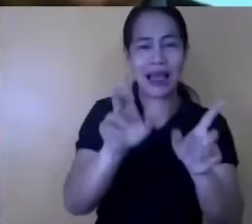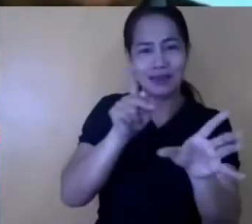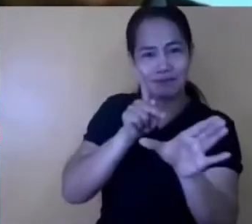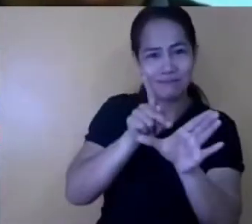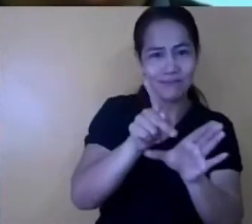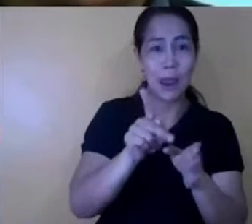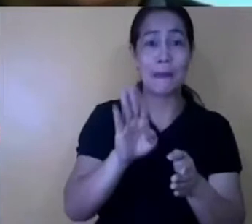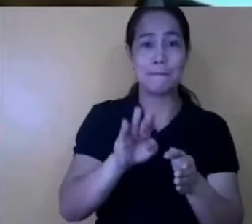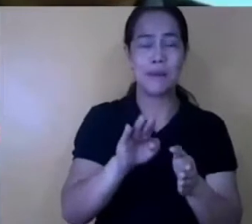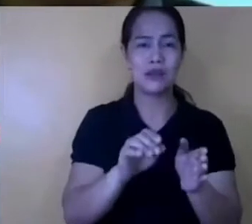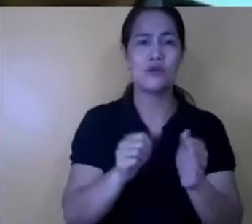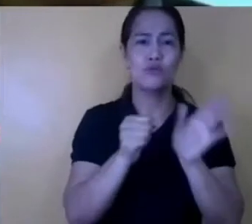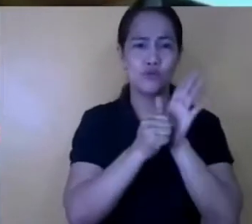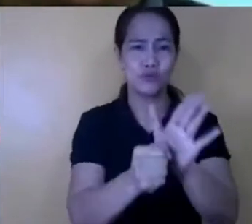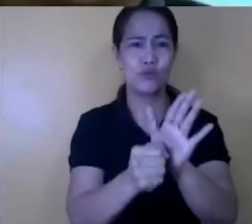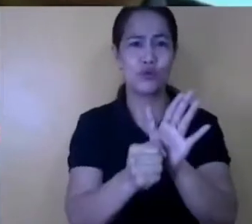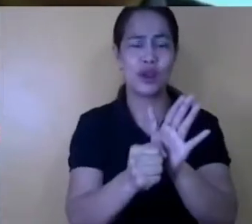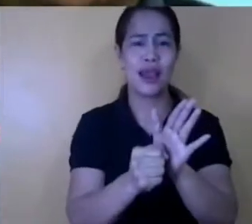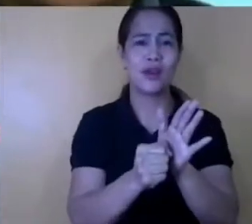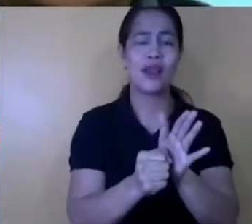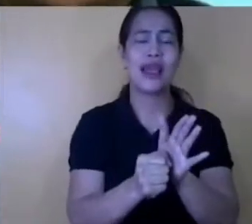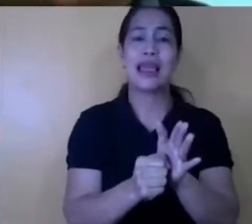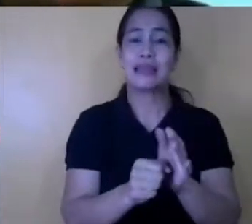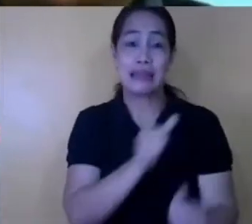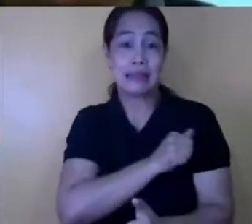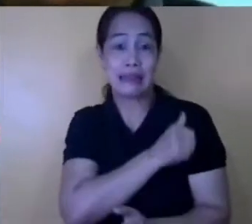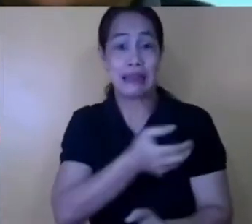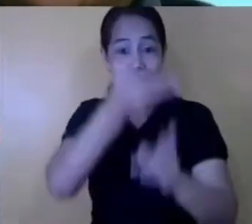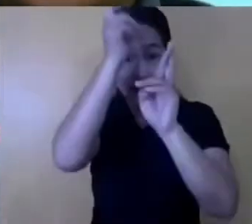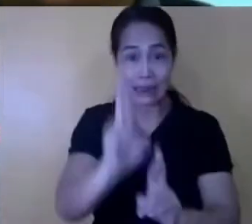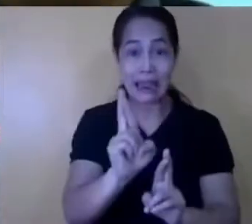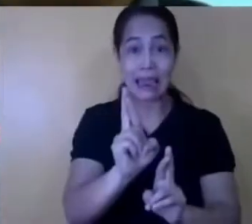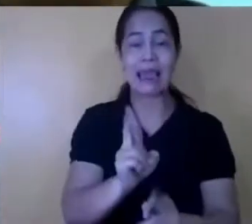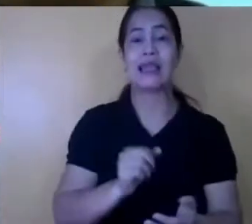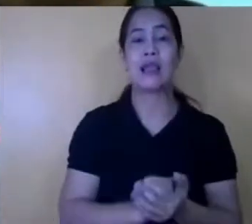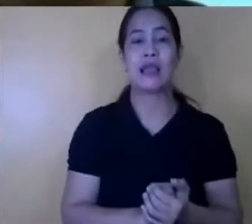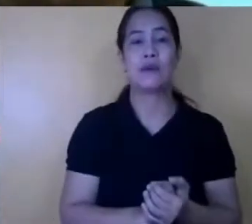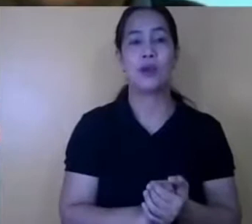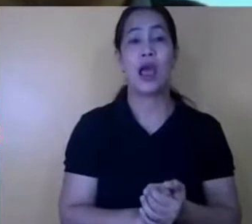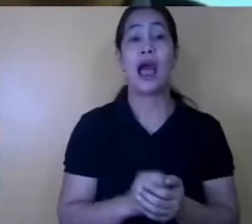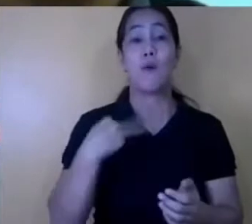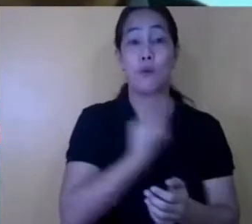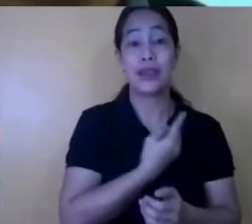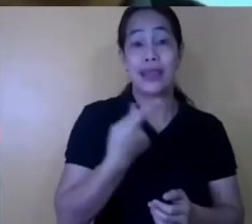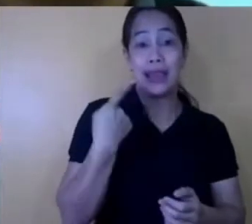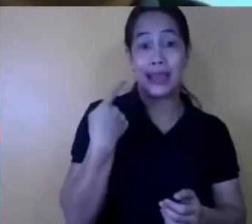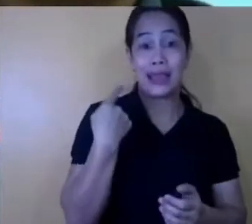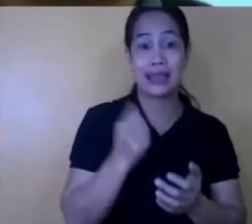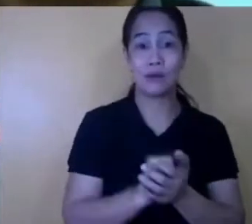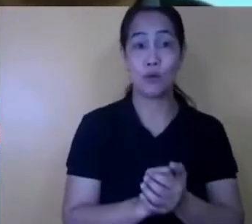exhibiting qualities such as caring attitude, respect, and integrity, we have